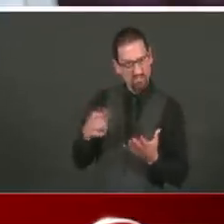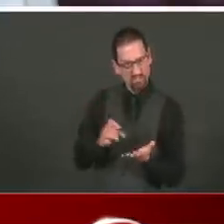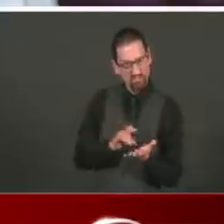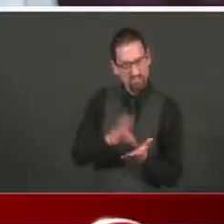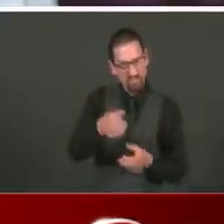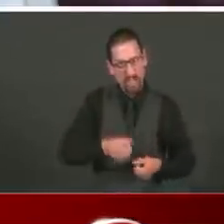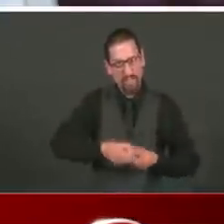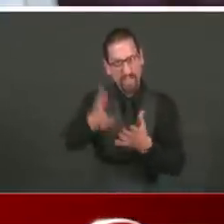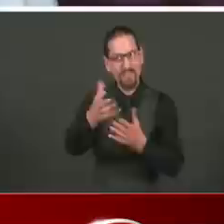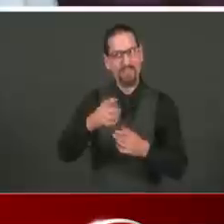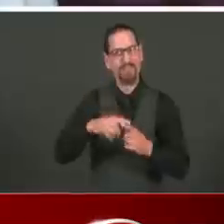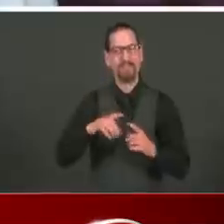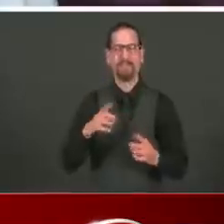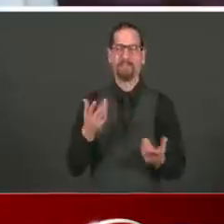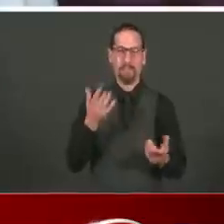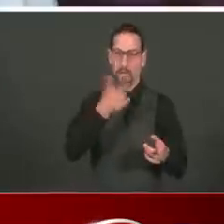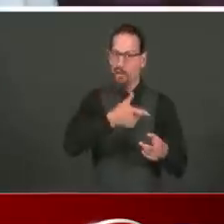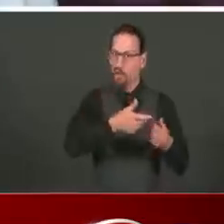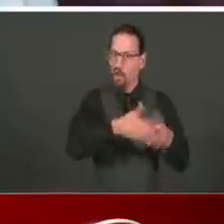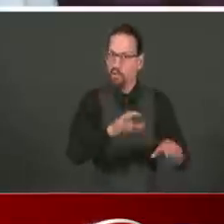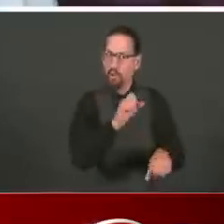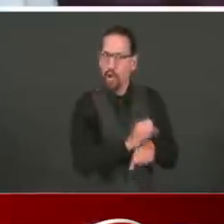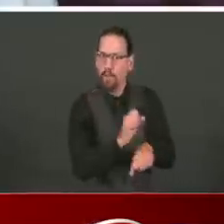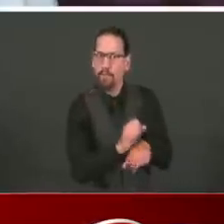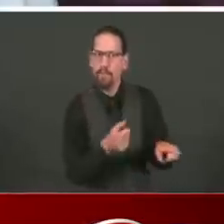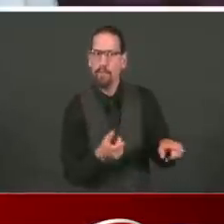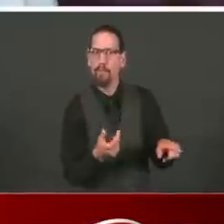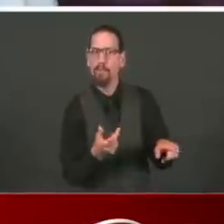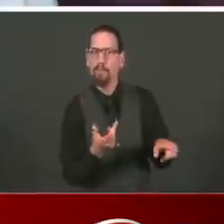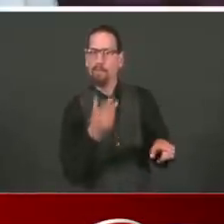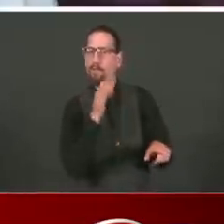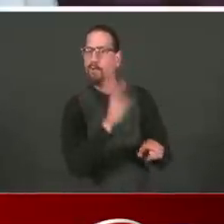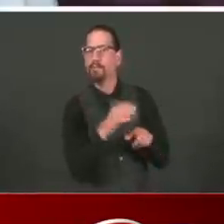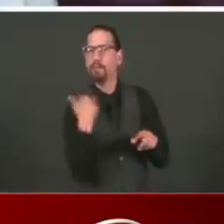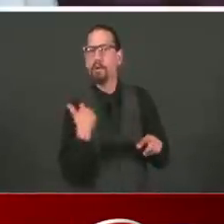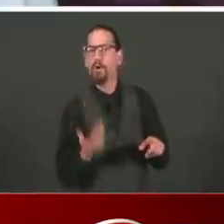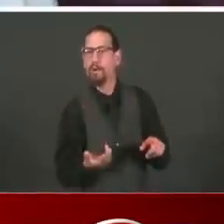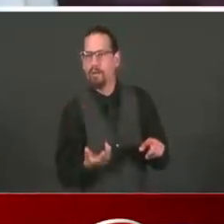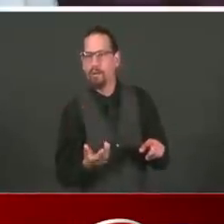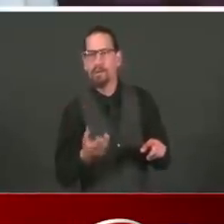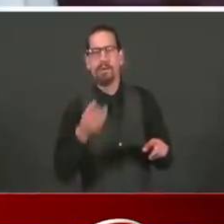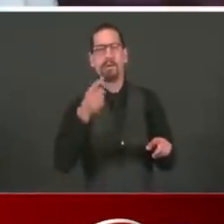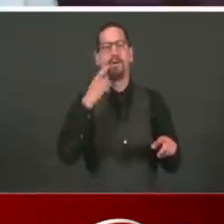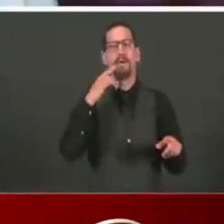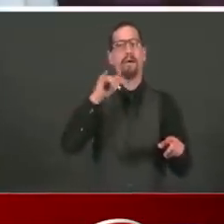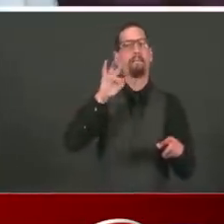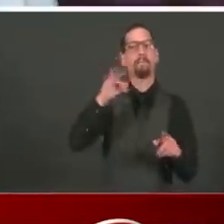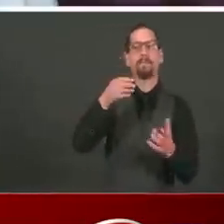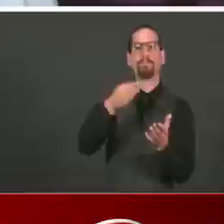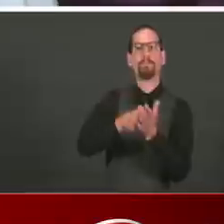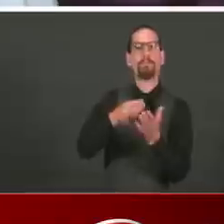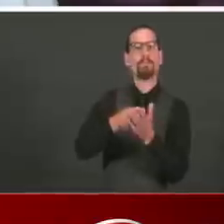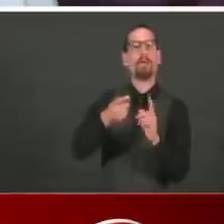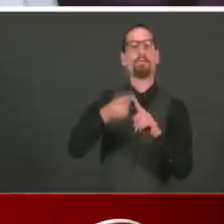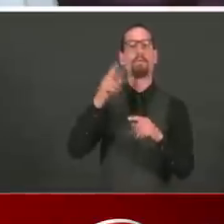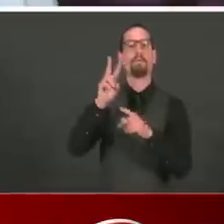against based upon where that money comes from, even if that money is a voucher from the federal